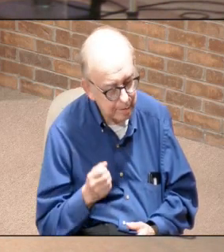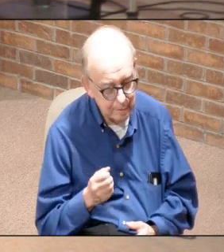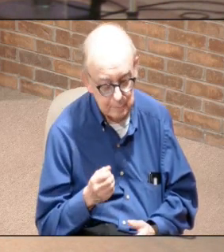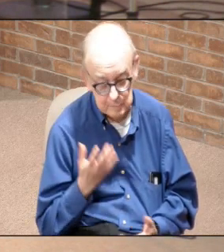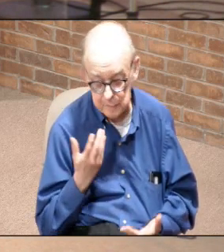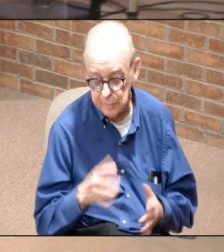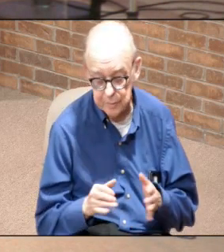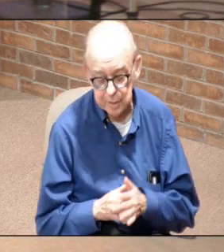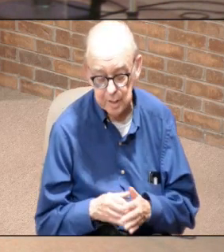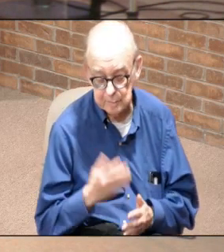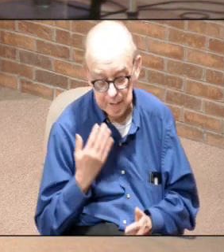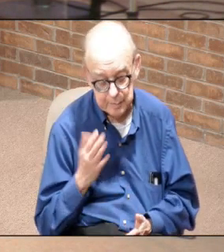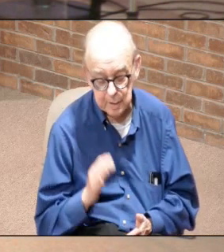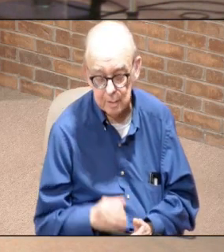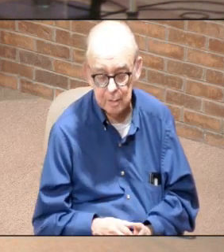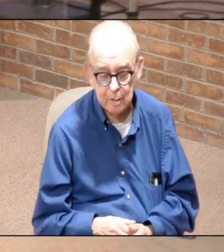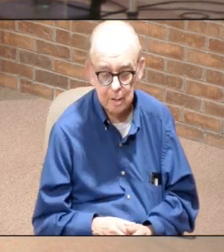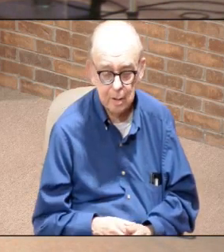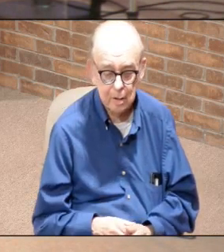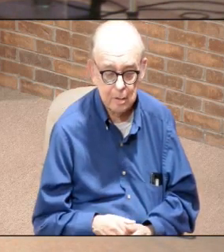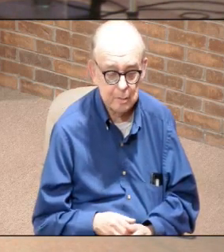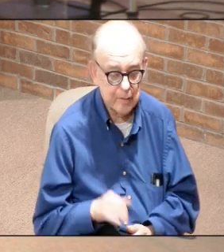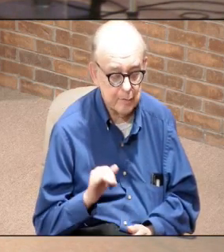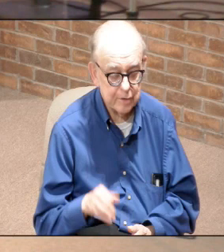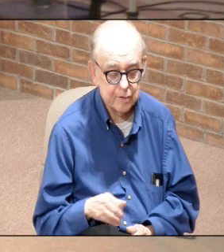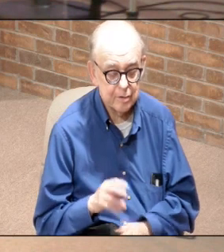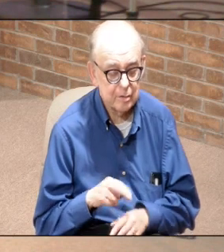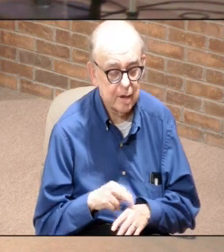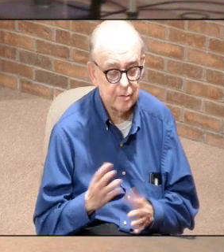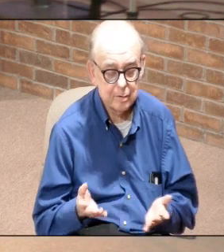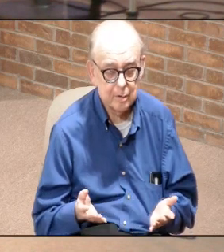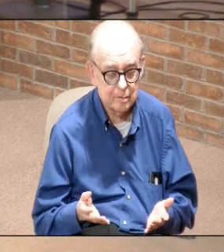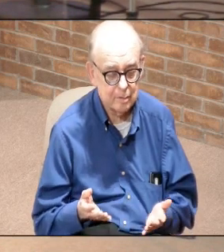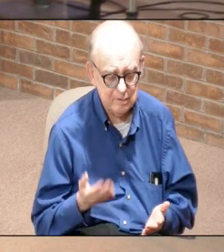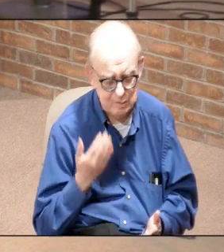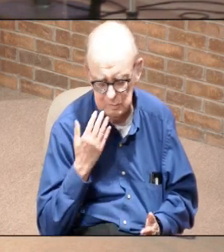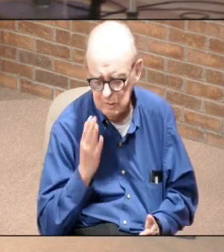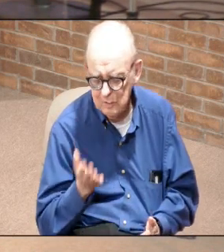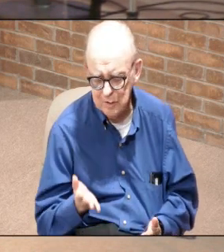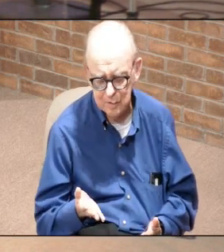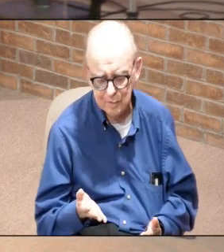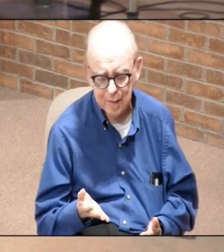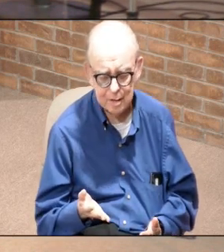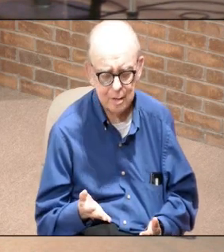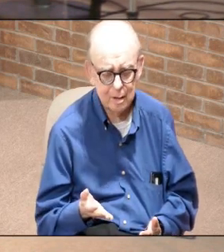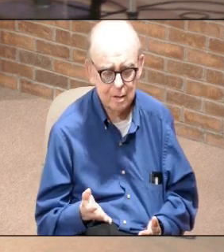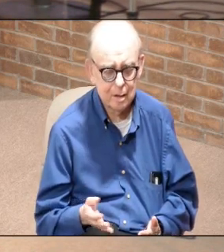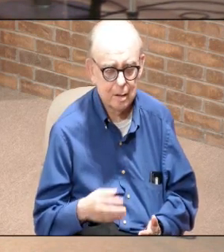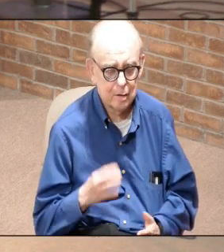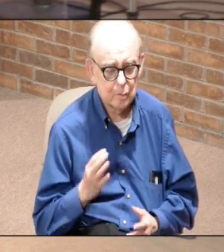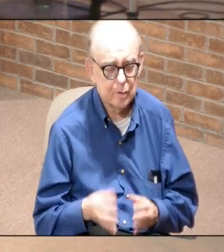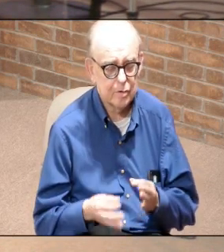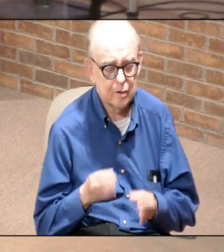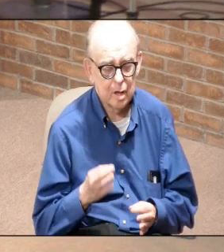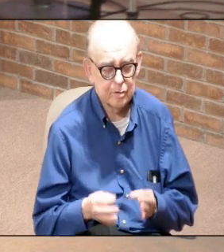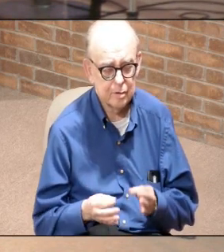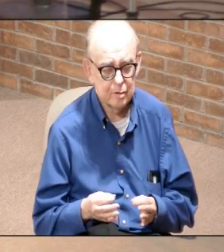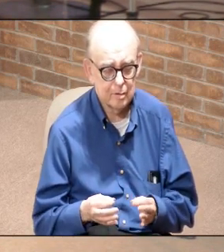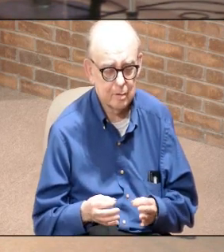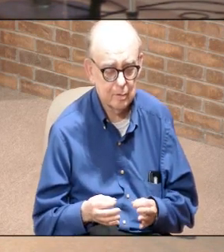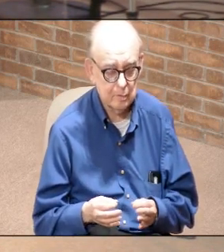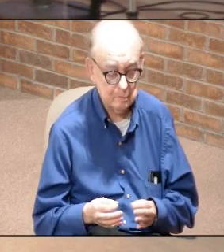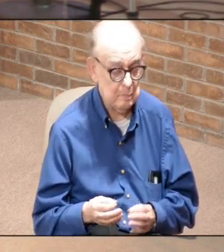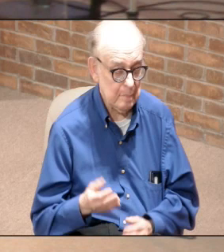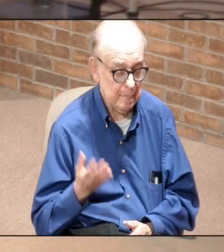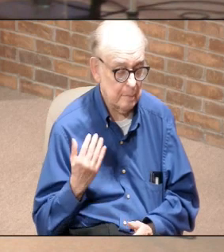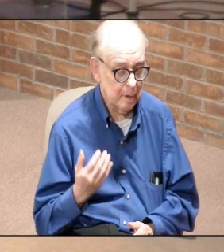Maybe she didn't. Maybe it's still natural. You don't know. We judge it. Used